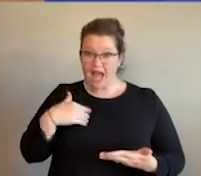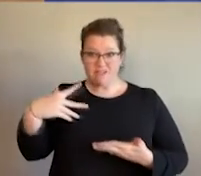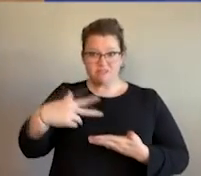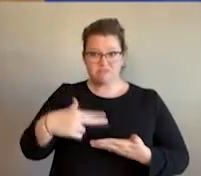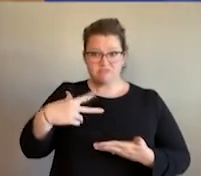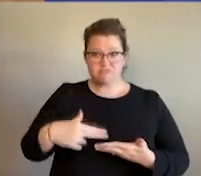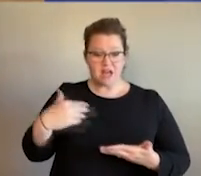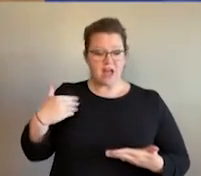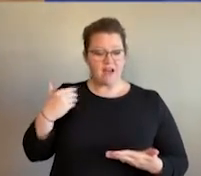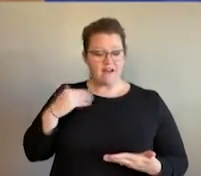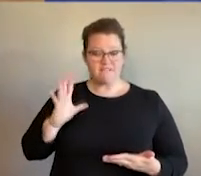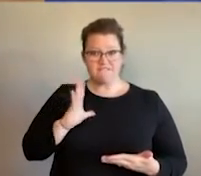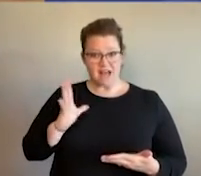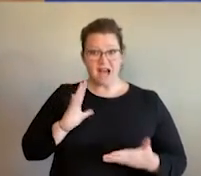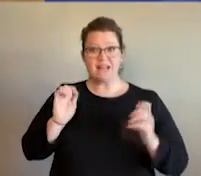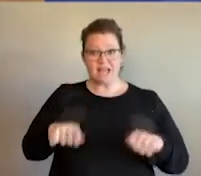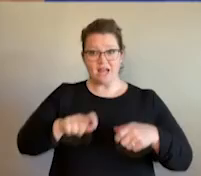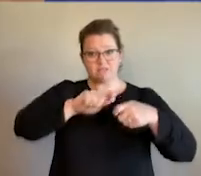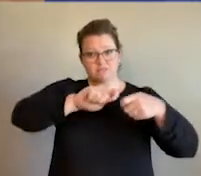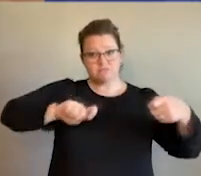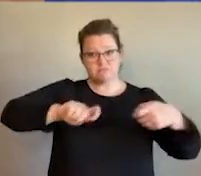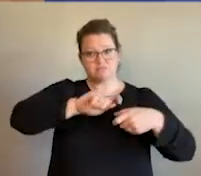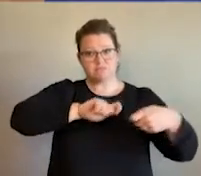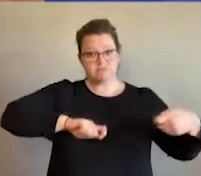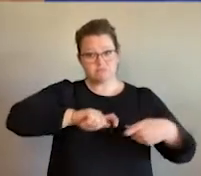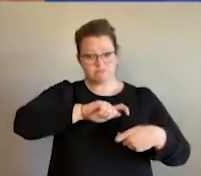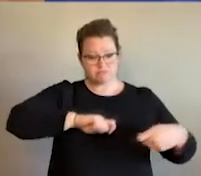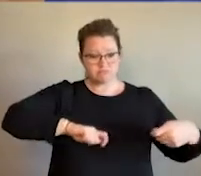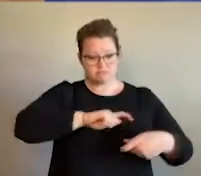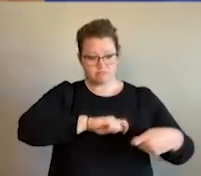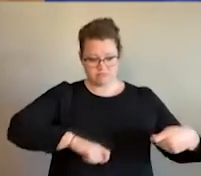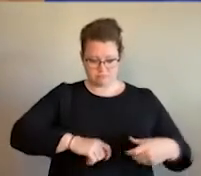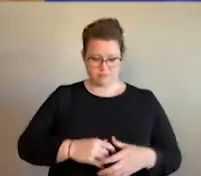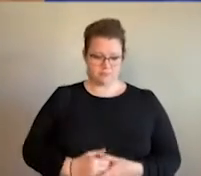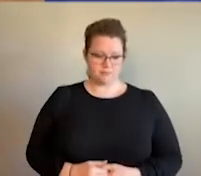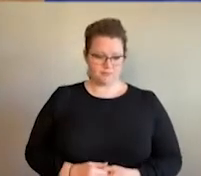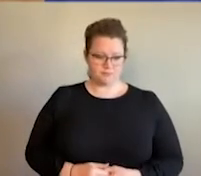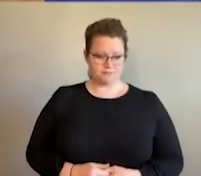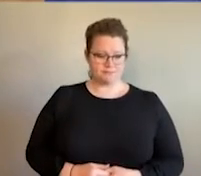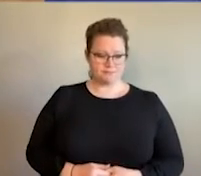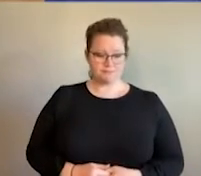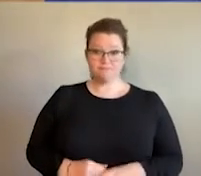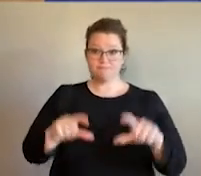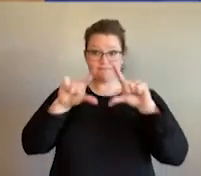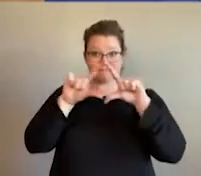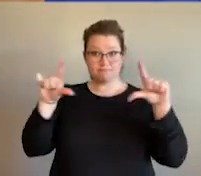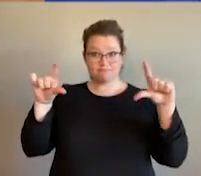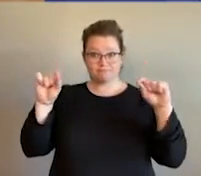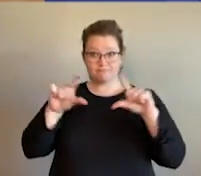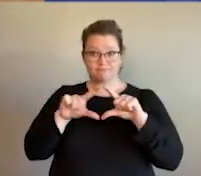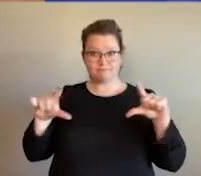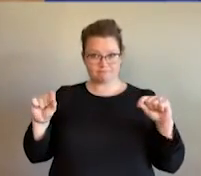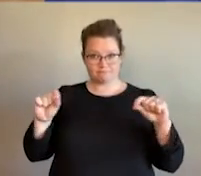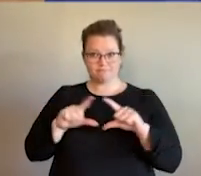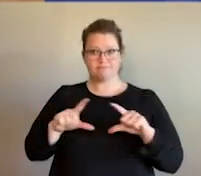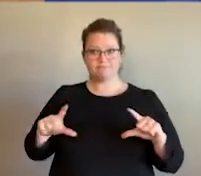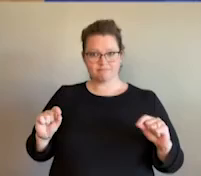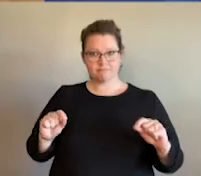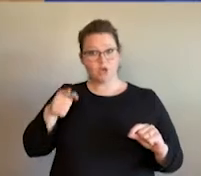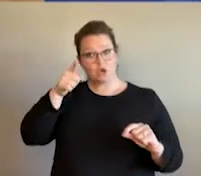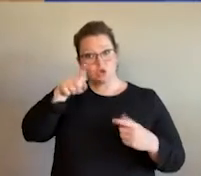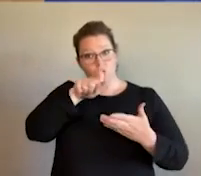okay. You can just tear strips of paper. And on those strips of paper, you